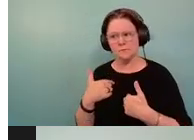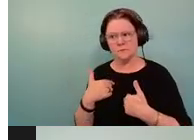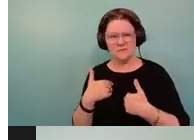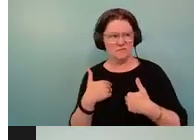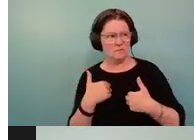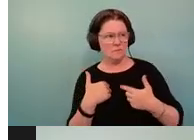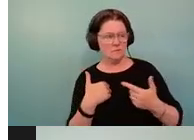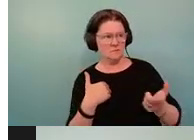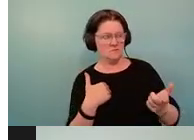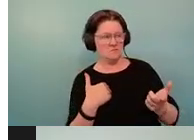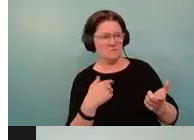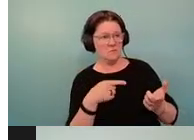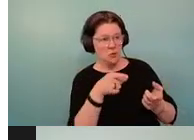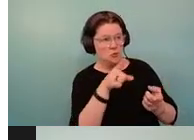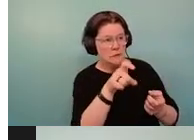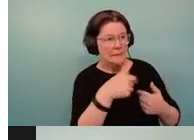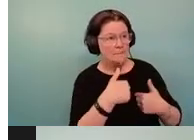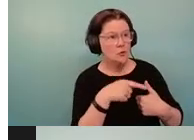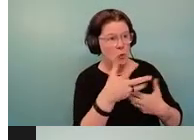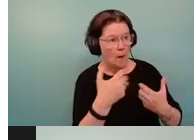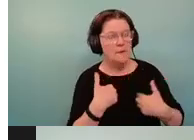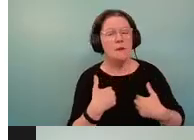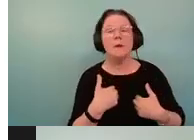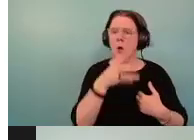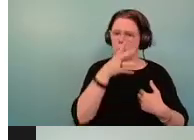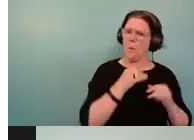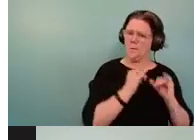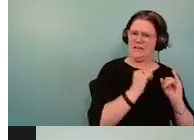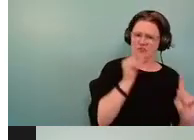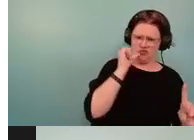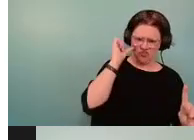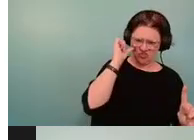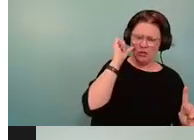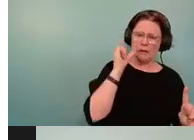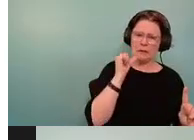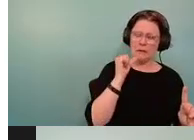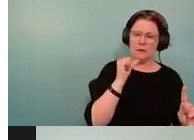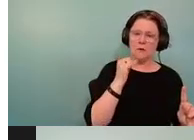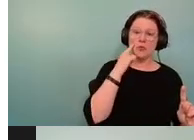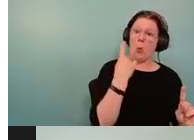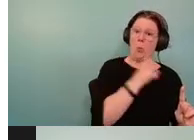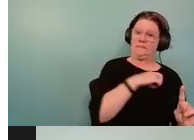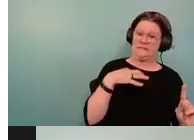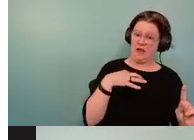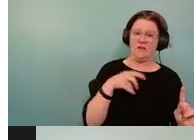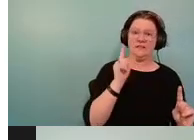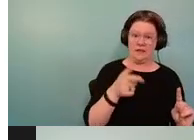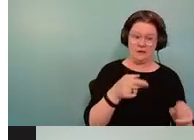needed kind of piece. The woman yesterday that I said that we went for one and there were four in the